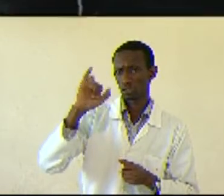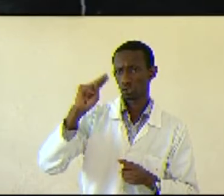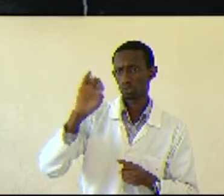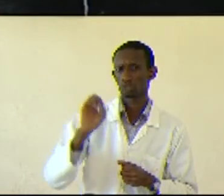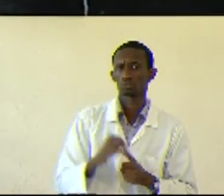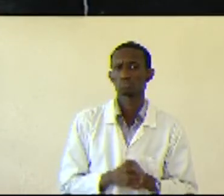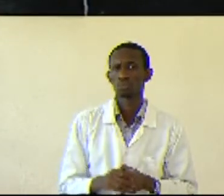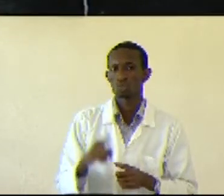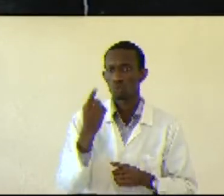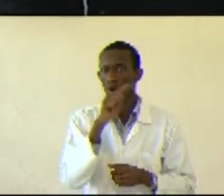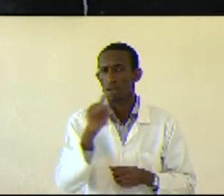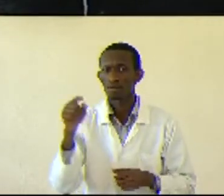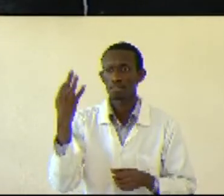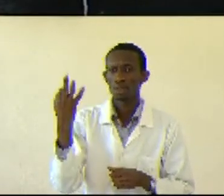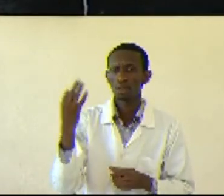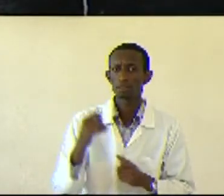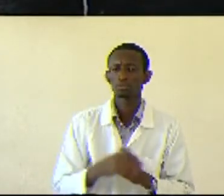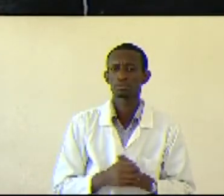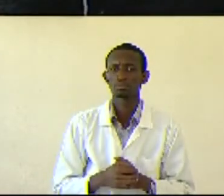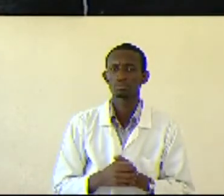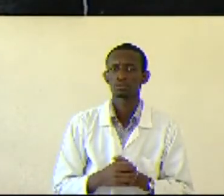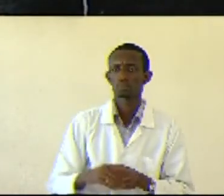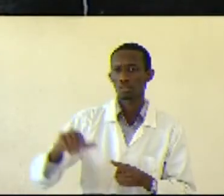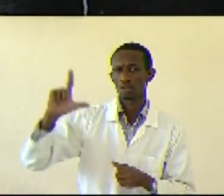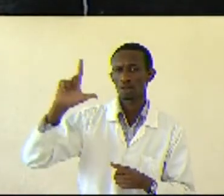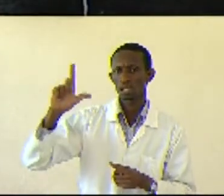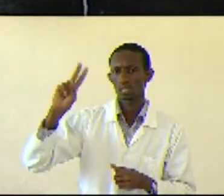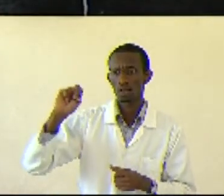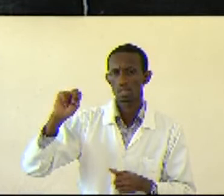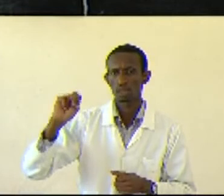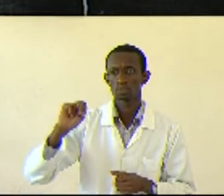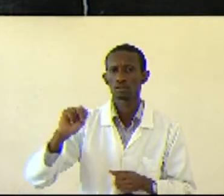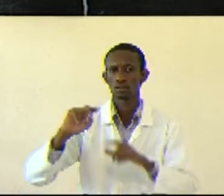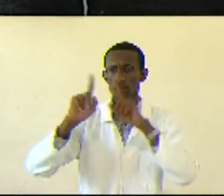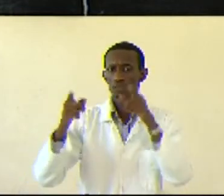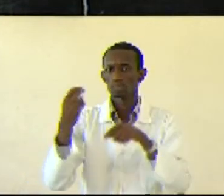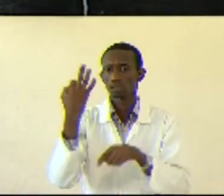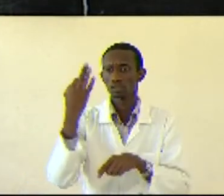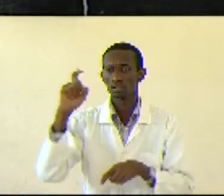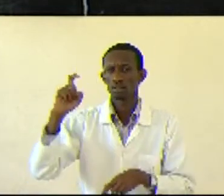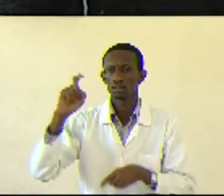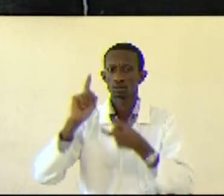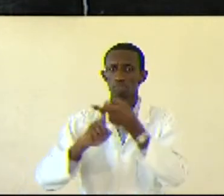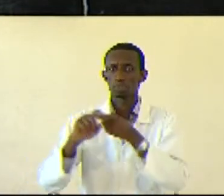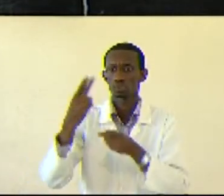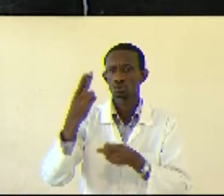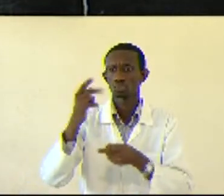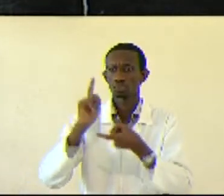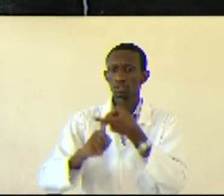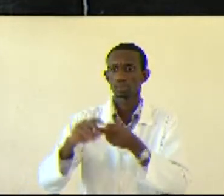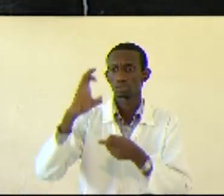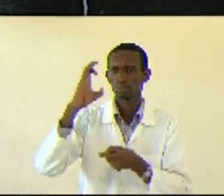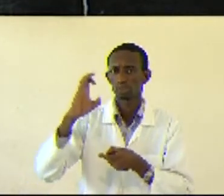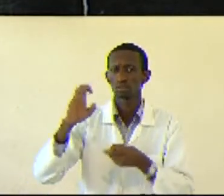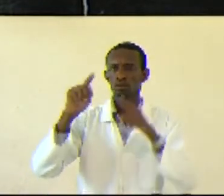1/3 ln of 3x plus 2 plus c, derivative of this.